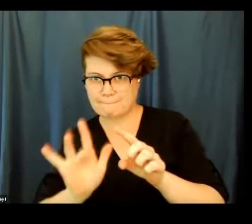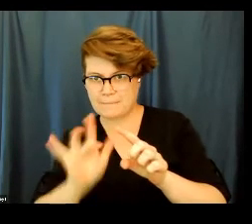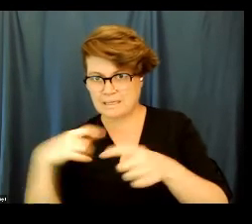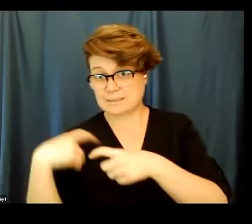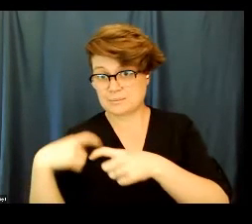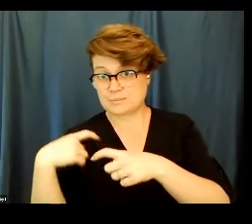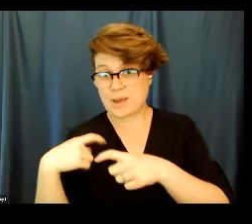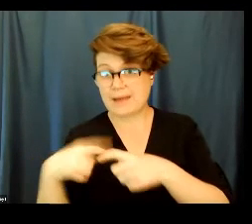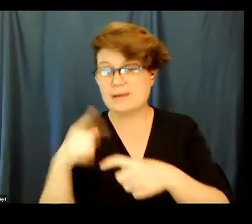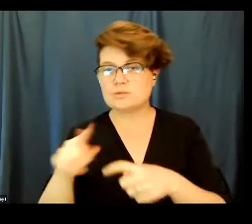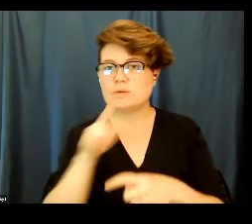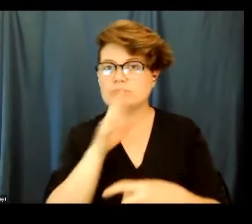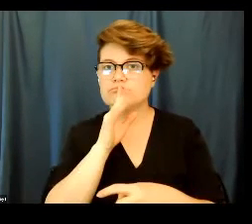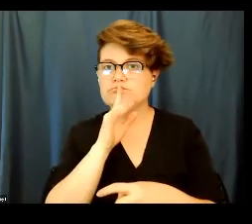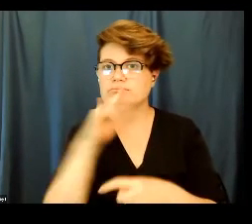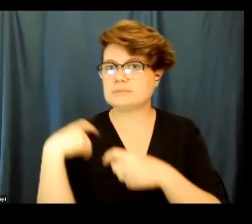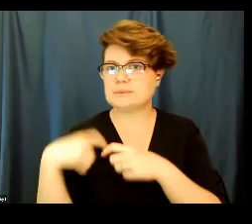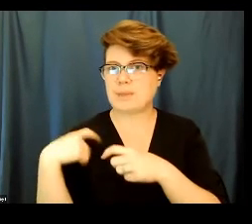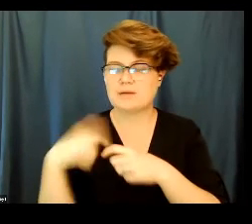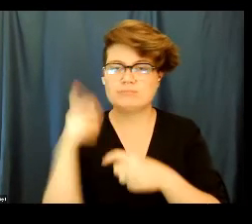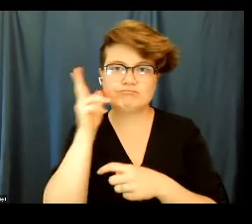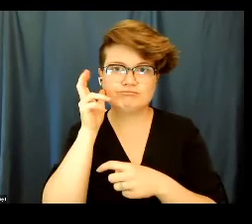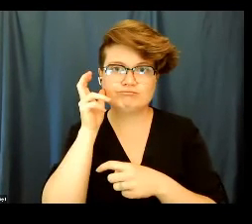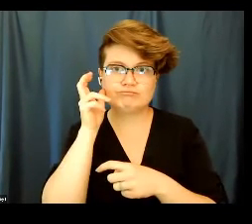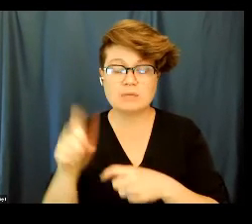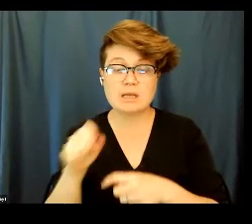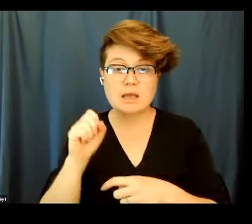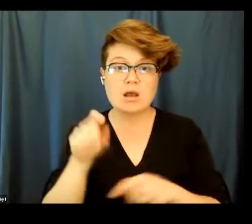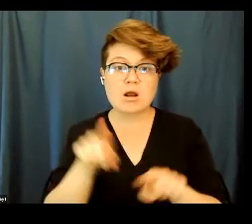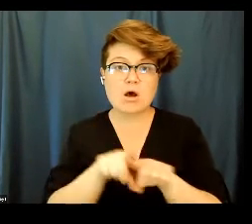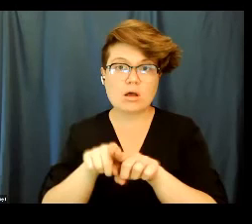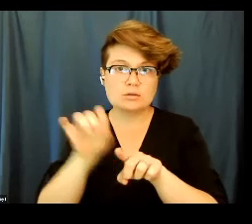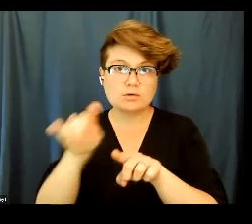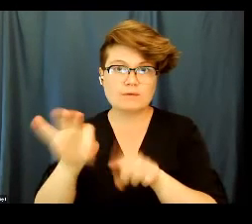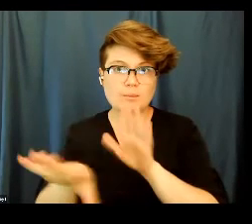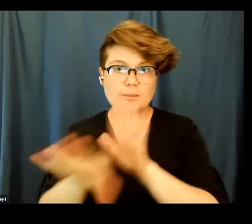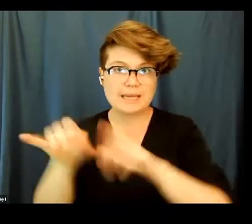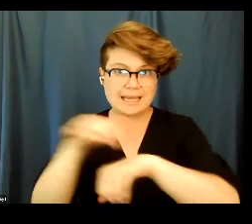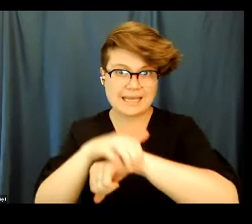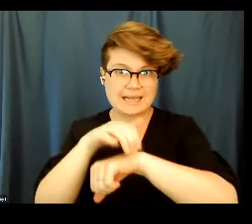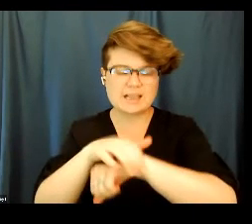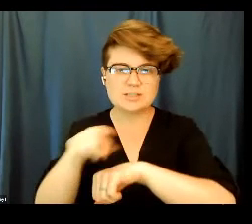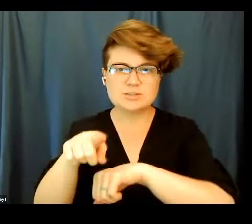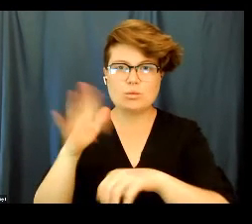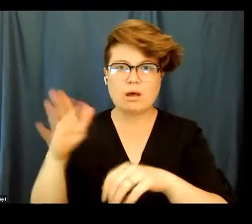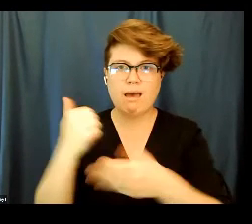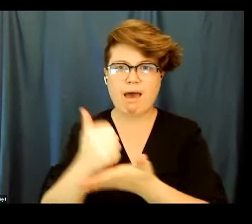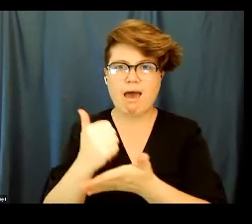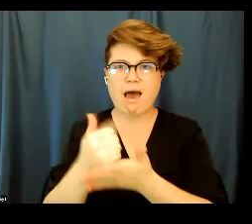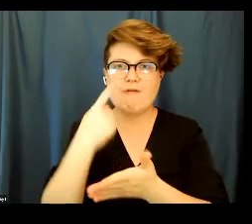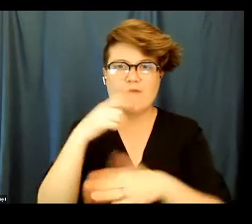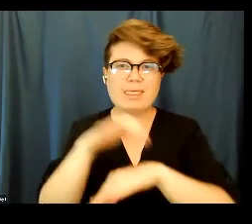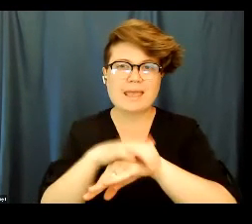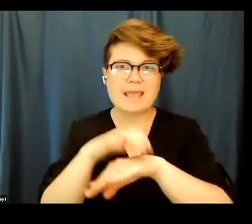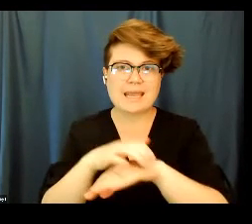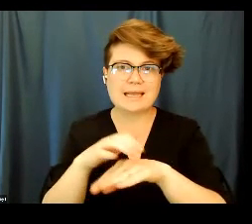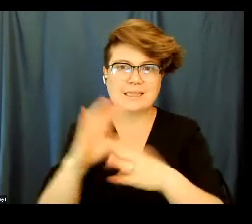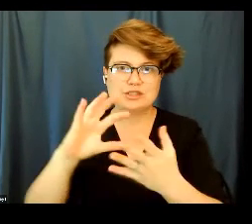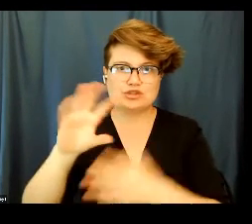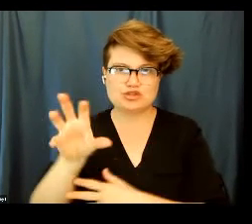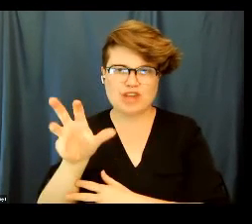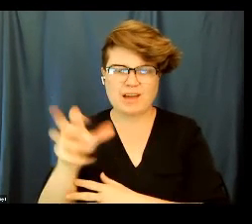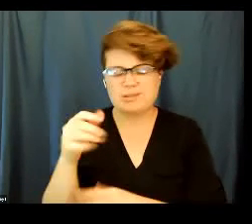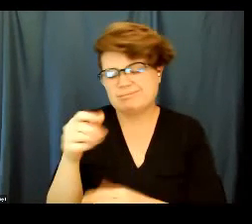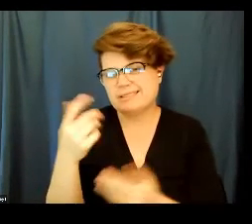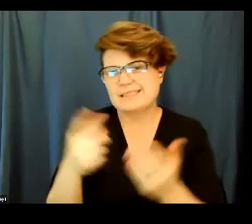English channel if you're having any tech or audio difficulty. Sometimes that can help with any tech